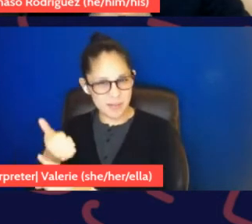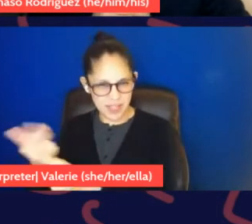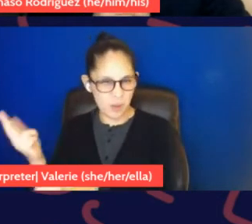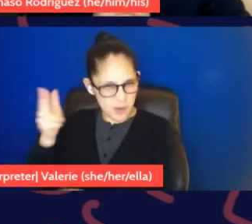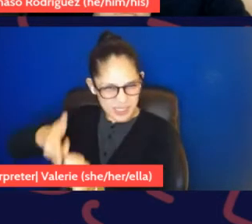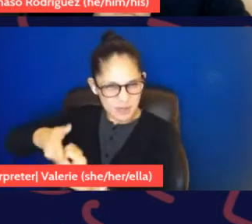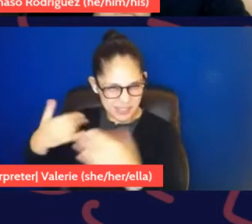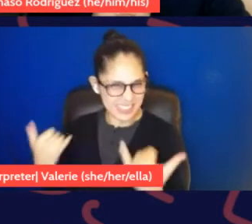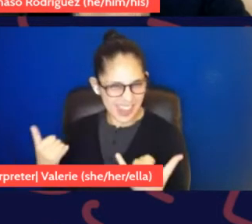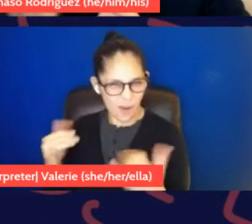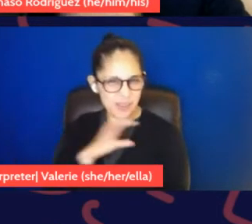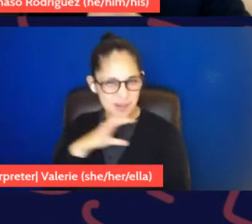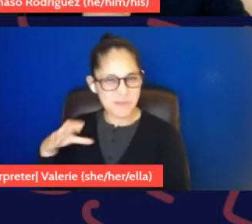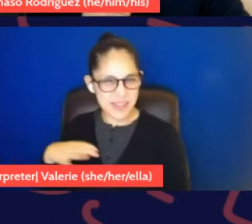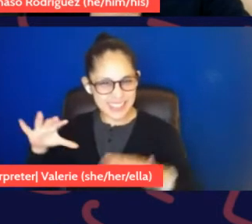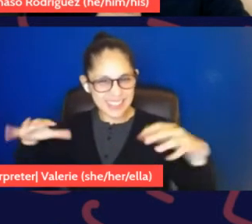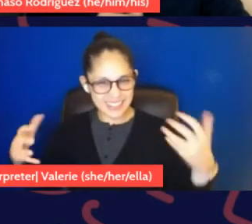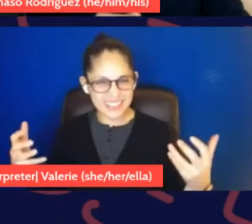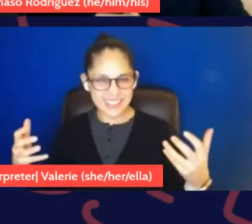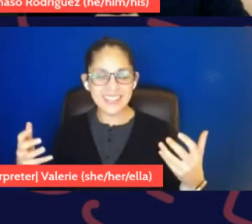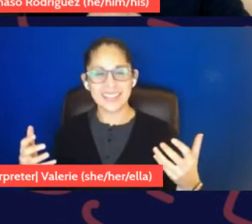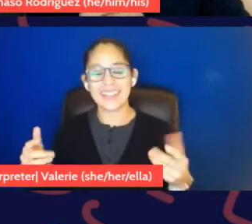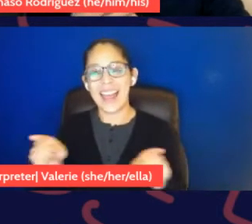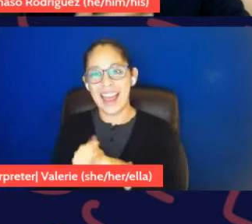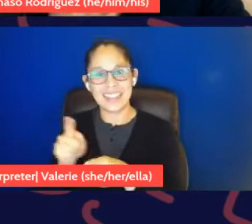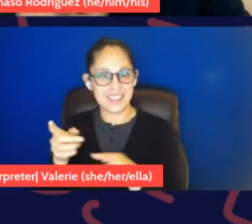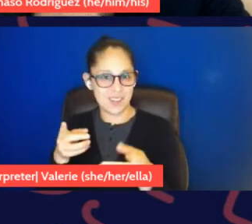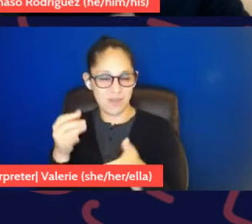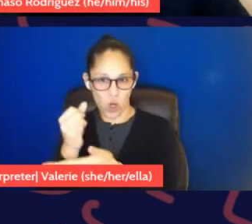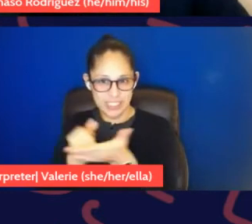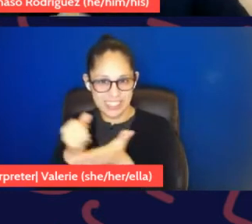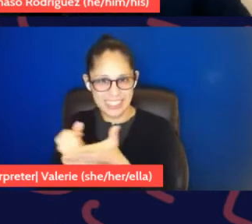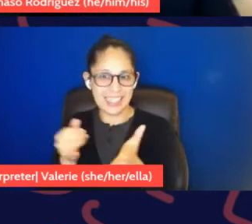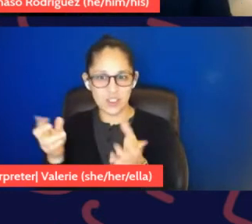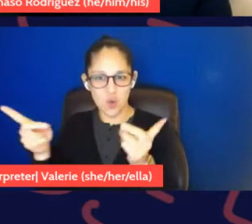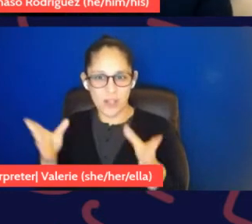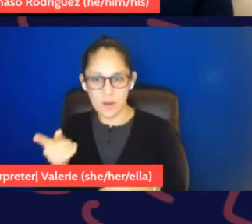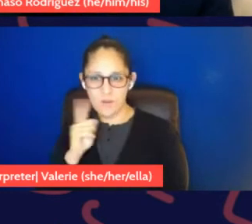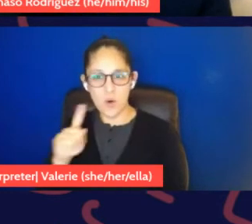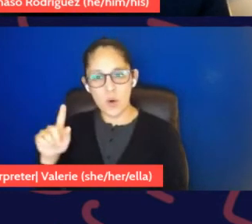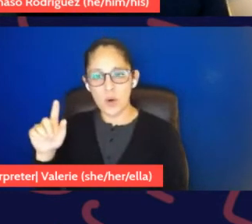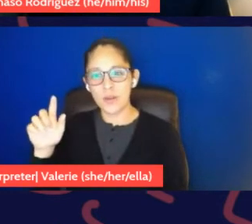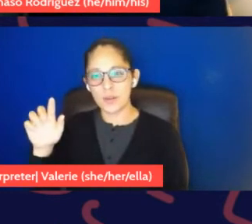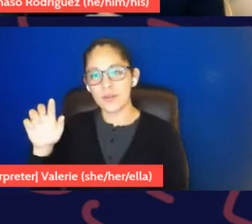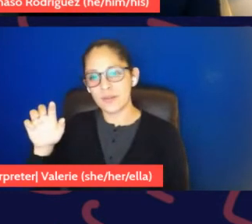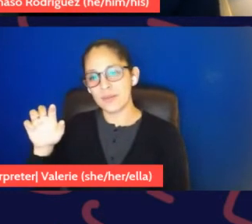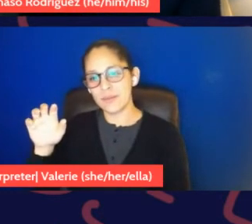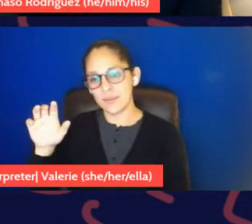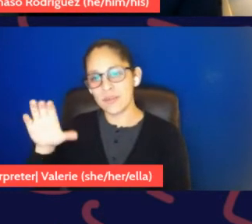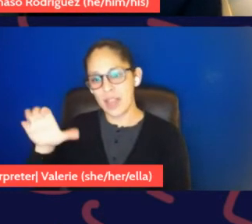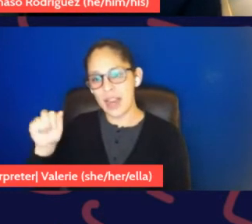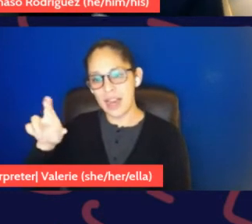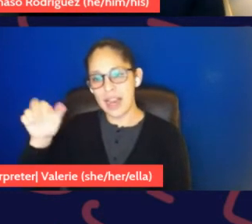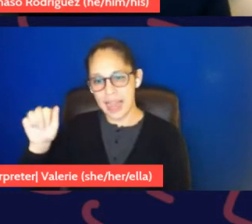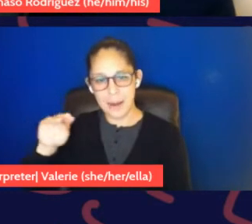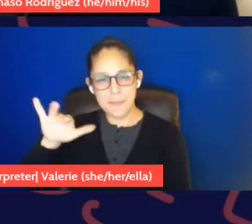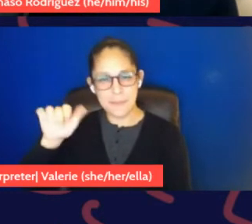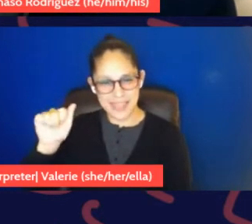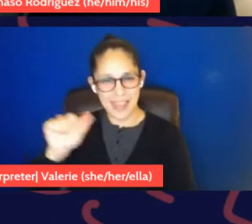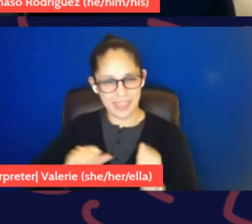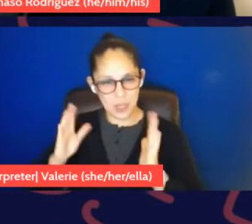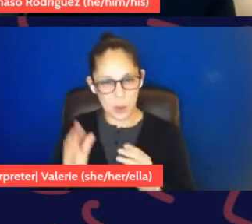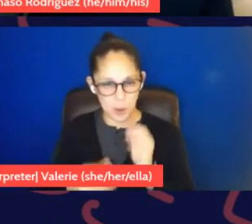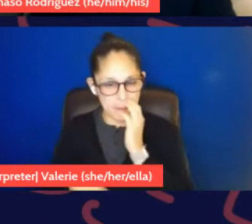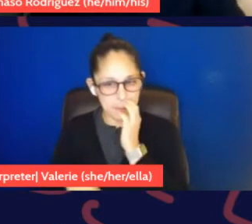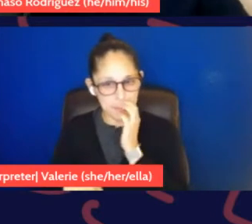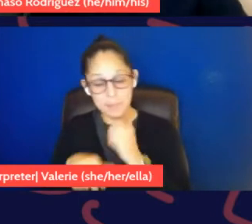as in his role as an artistic director of Garamia Theater. So I'll hand it over to you next, David. Thanks, Damaso. And I didn't